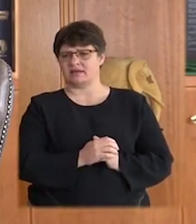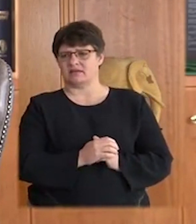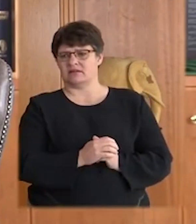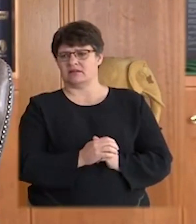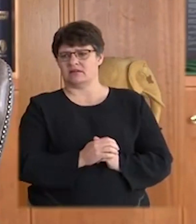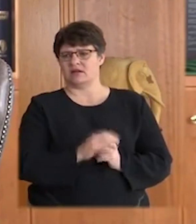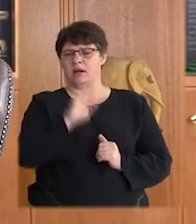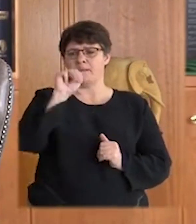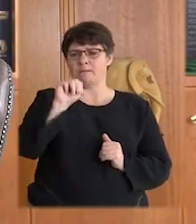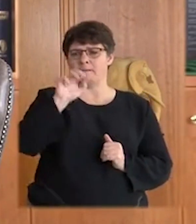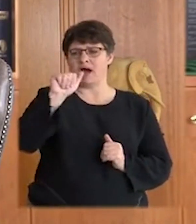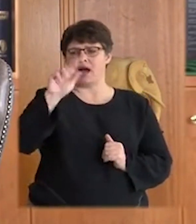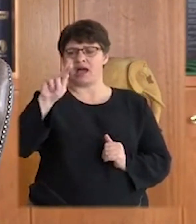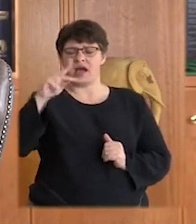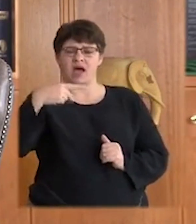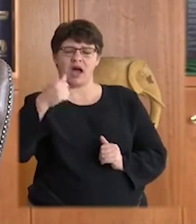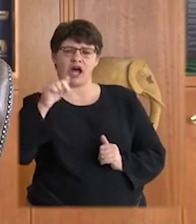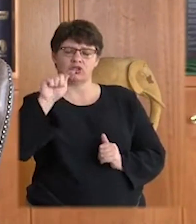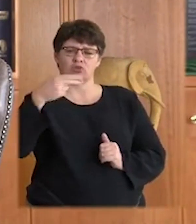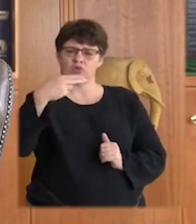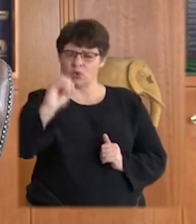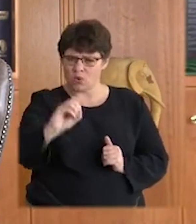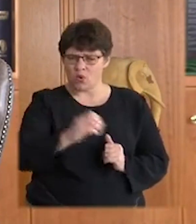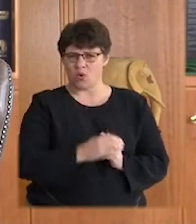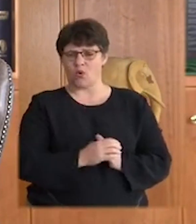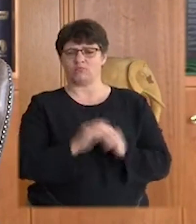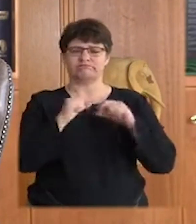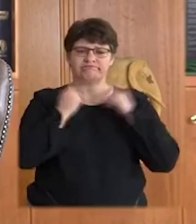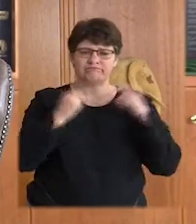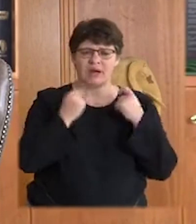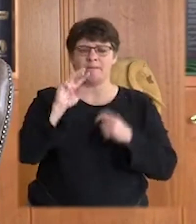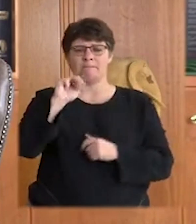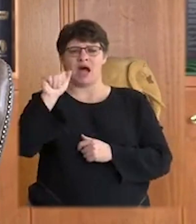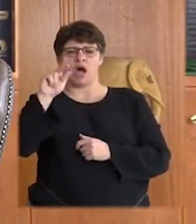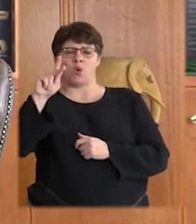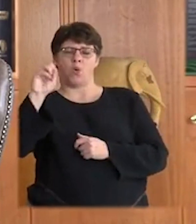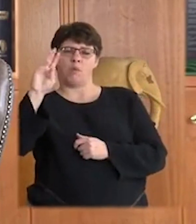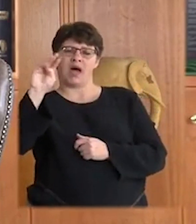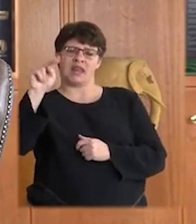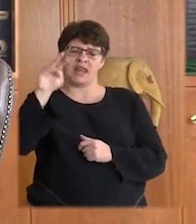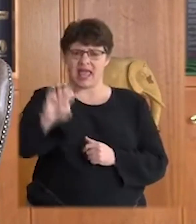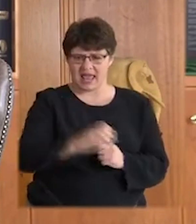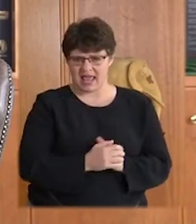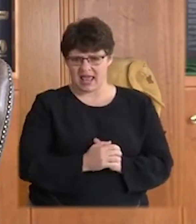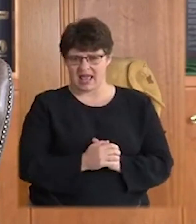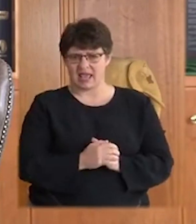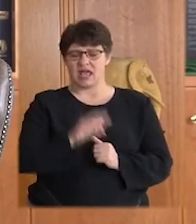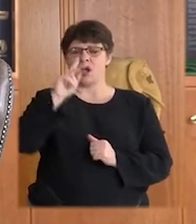Sifako Mapocho Makhato, Reverend Mahabane, Josiah